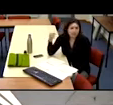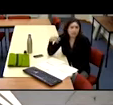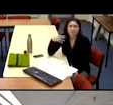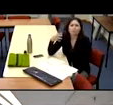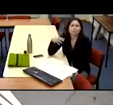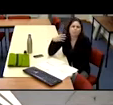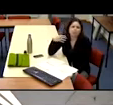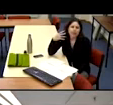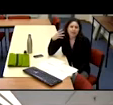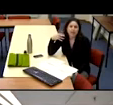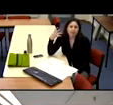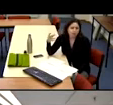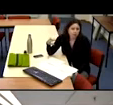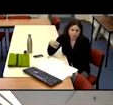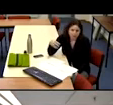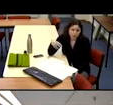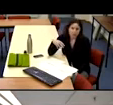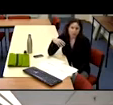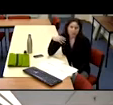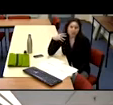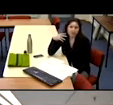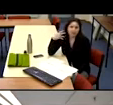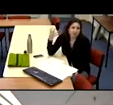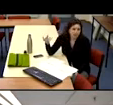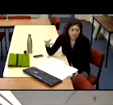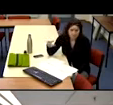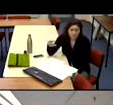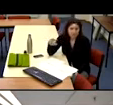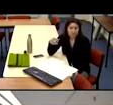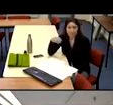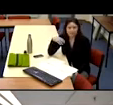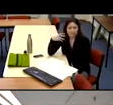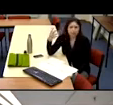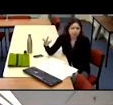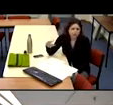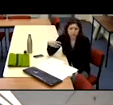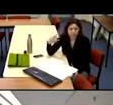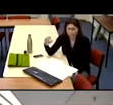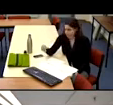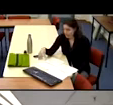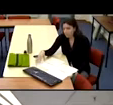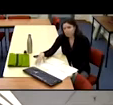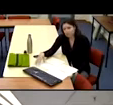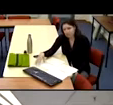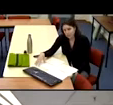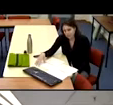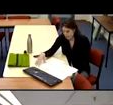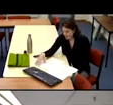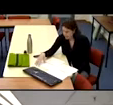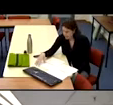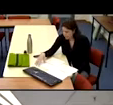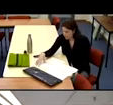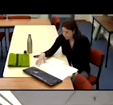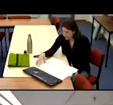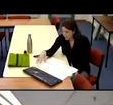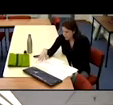of survival, you know, how they've been bombed on, how many dead people they've seen, the traumatic situations they had been through to seek